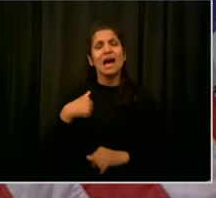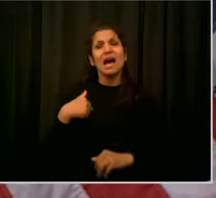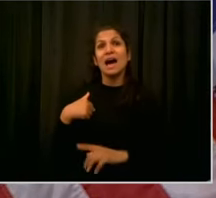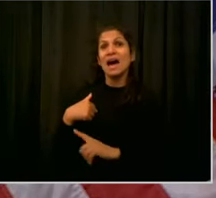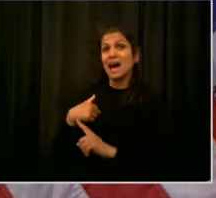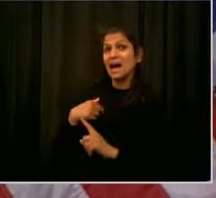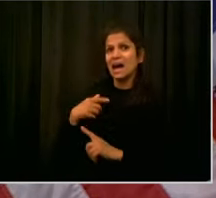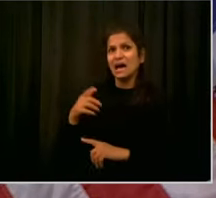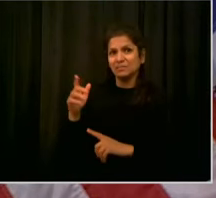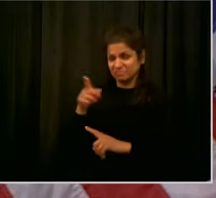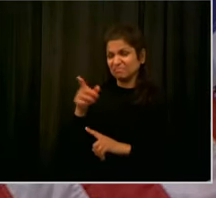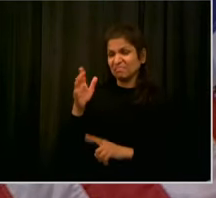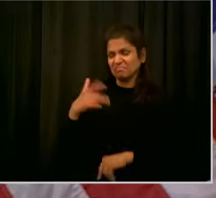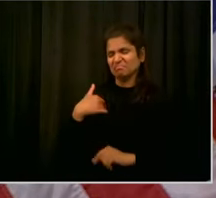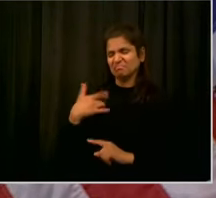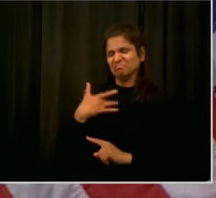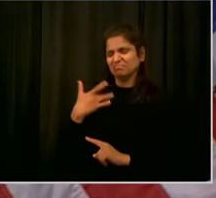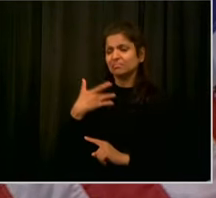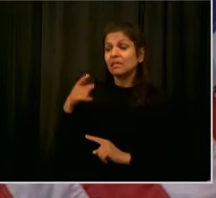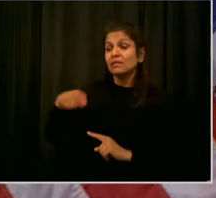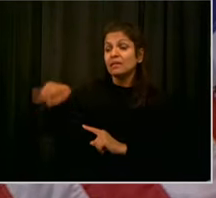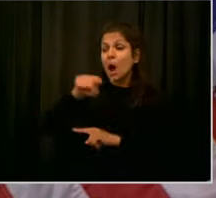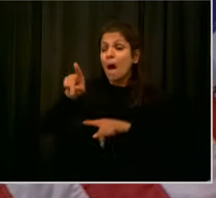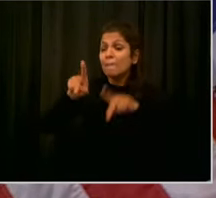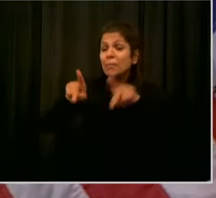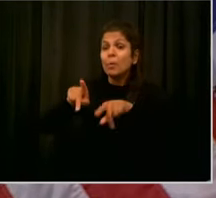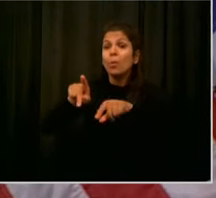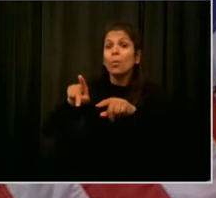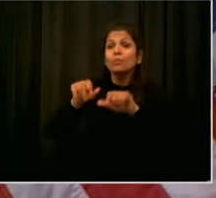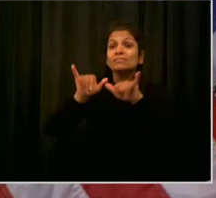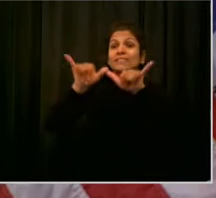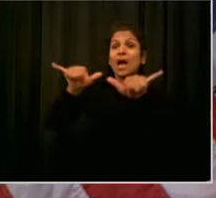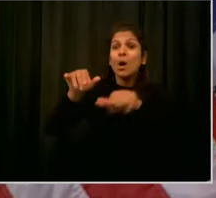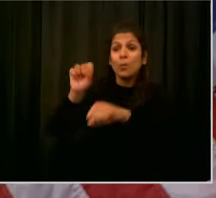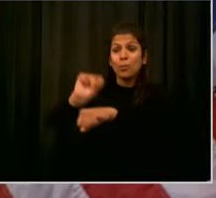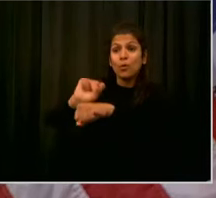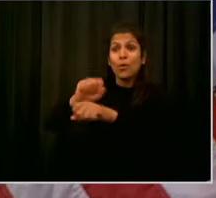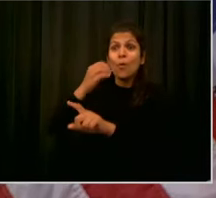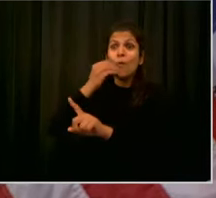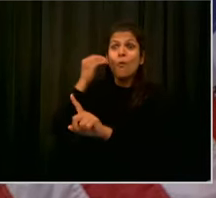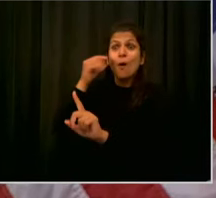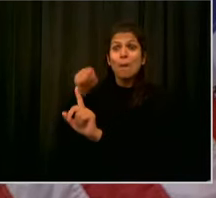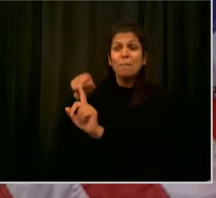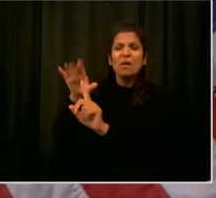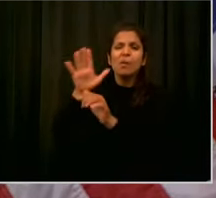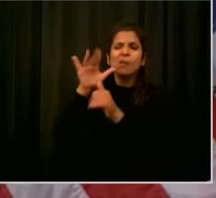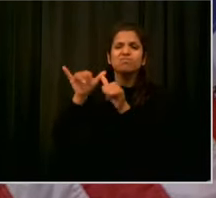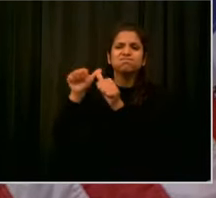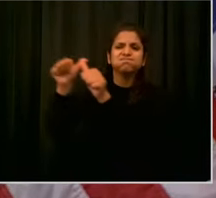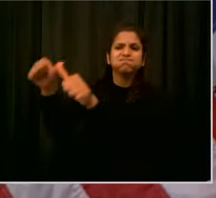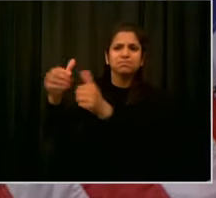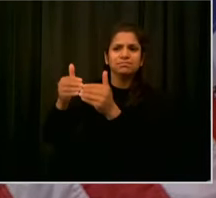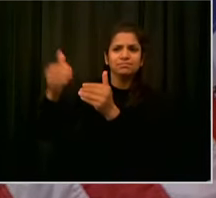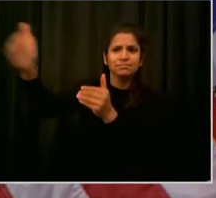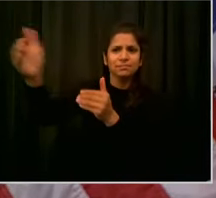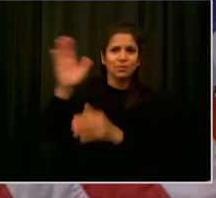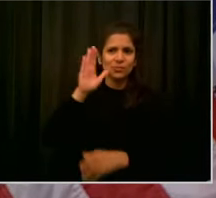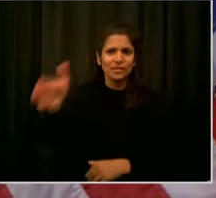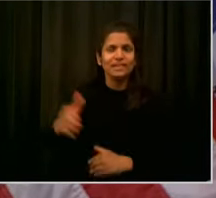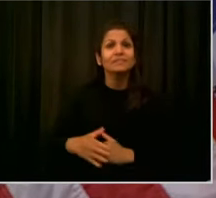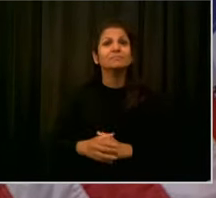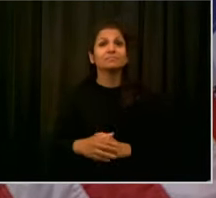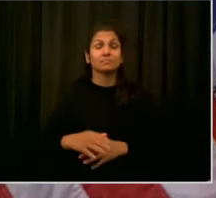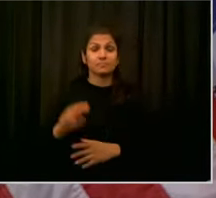they've asked for us to help get some staffing together. Absolutely want to find a way to do that. We want to